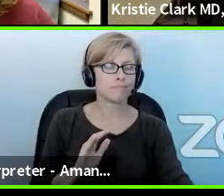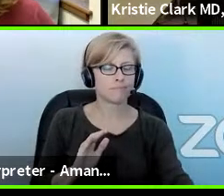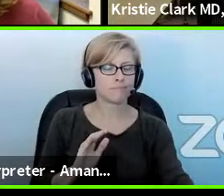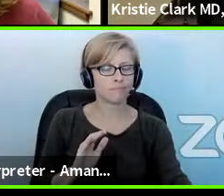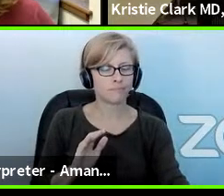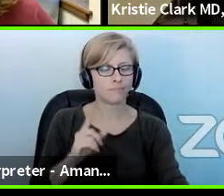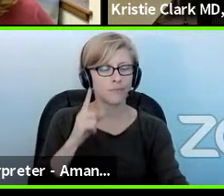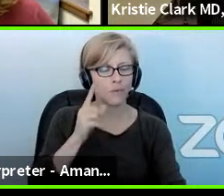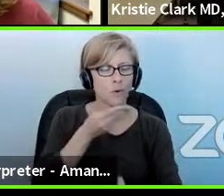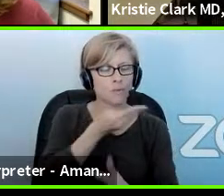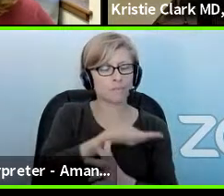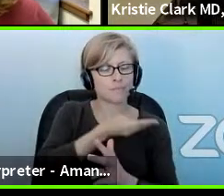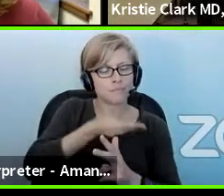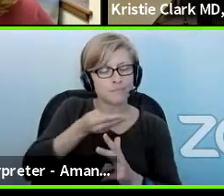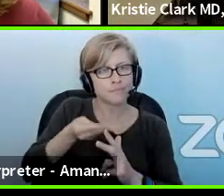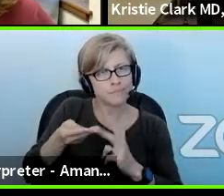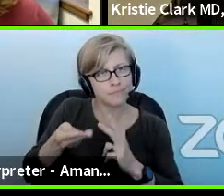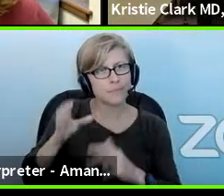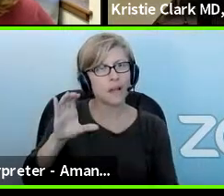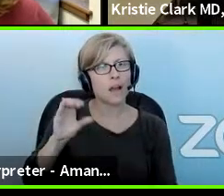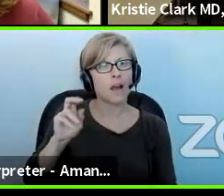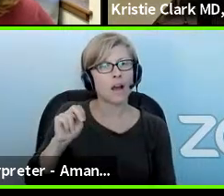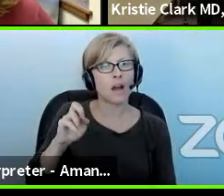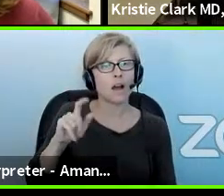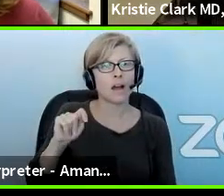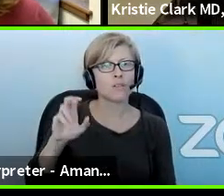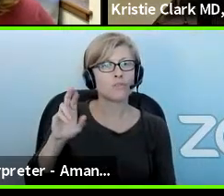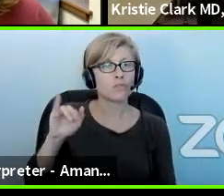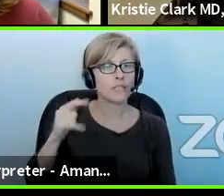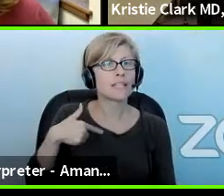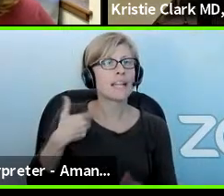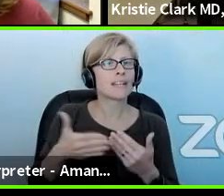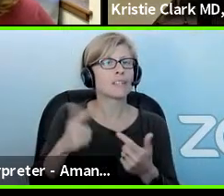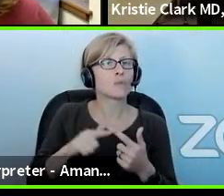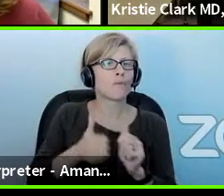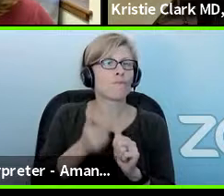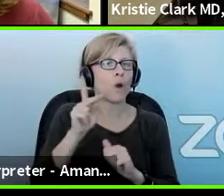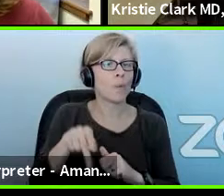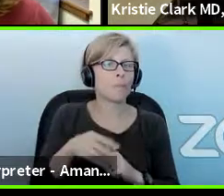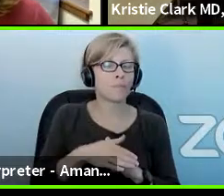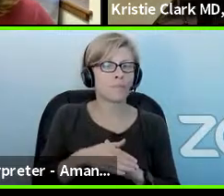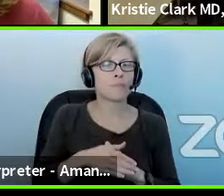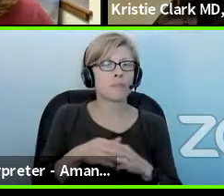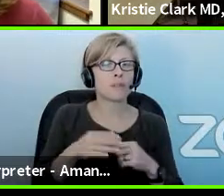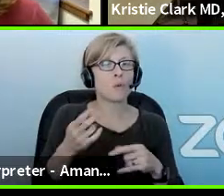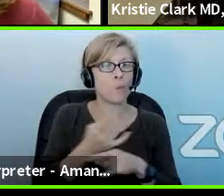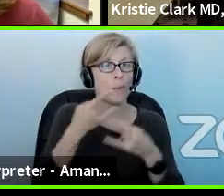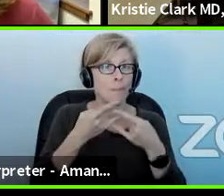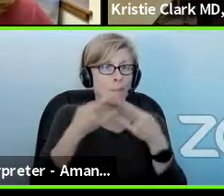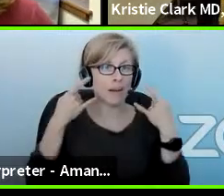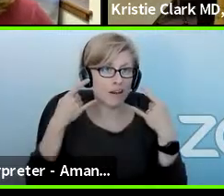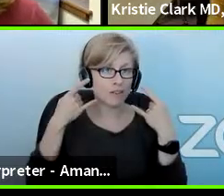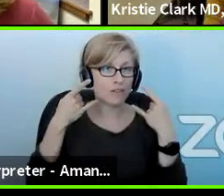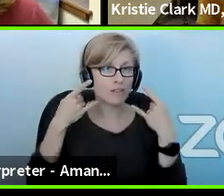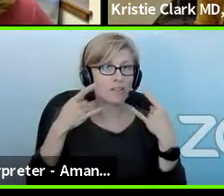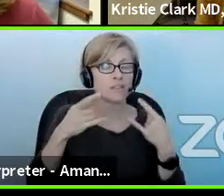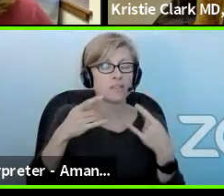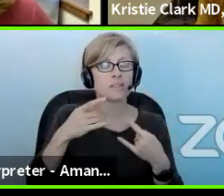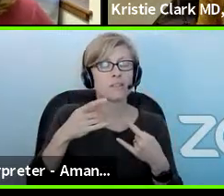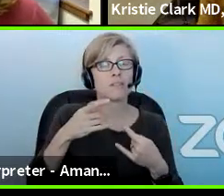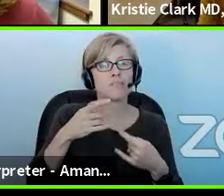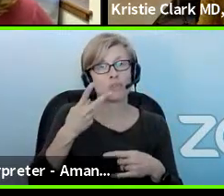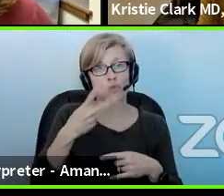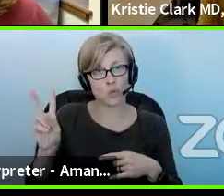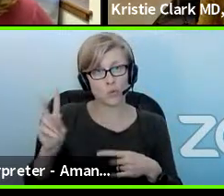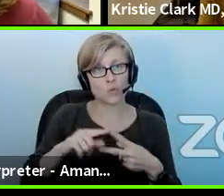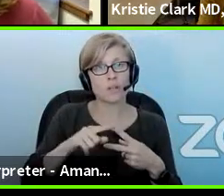and being able to follow up efficiently. So the mask did more than just stop the